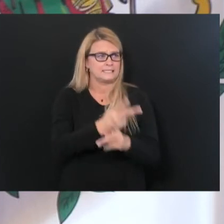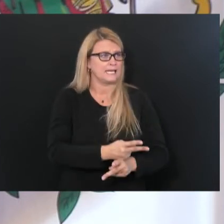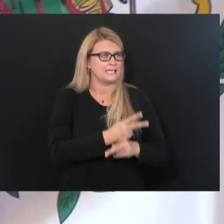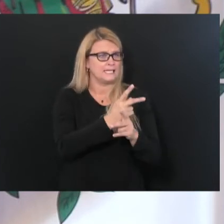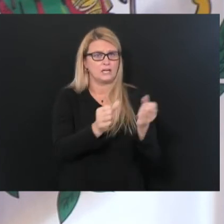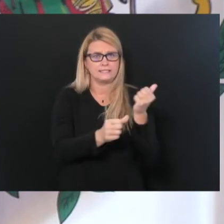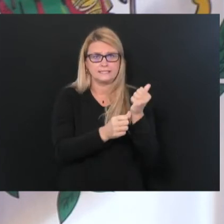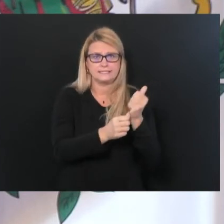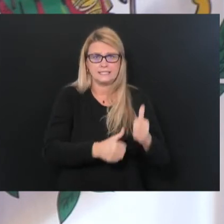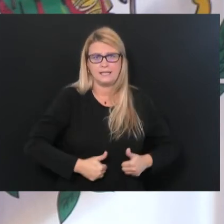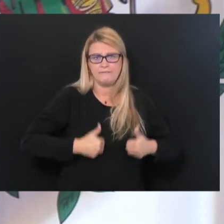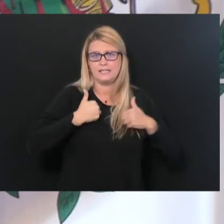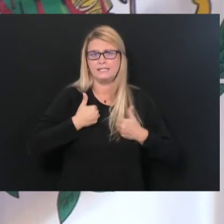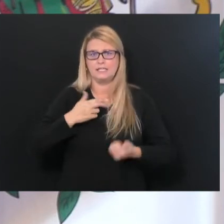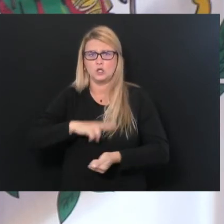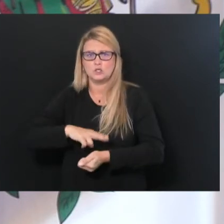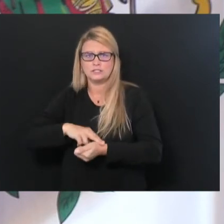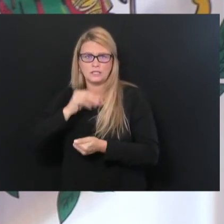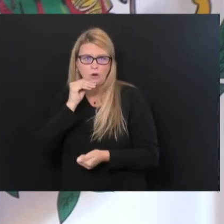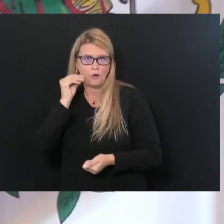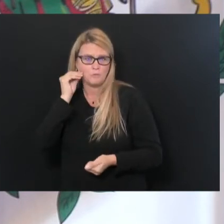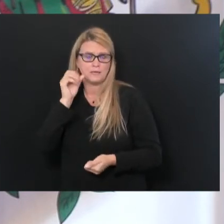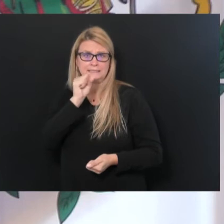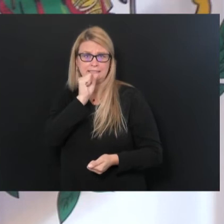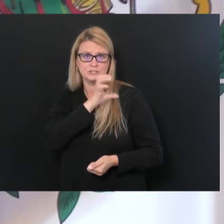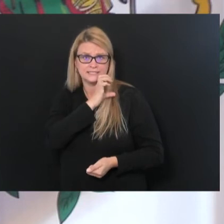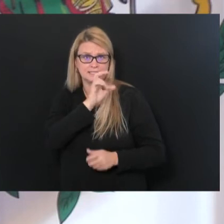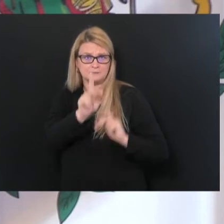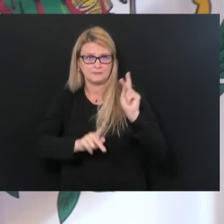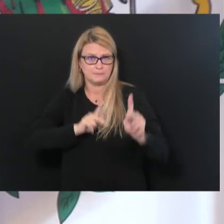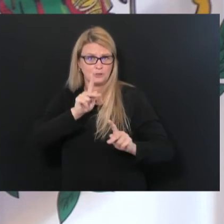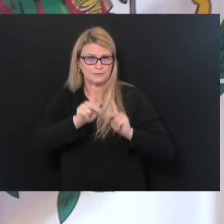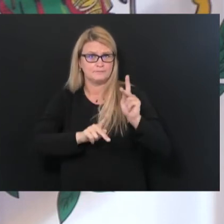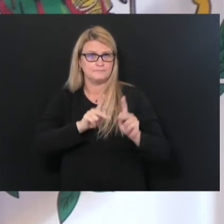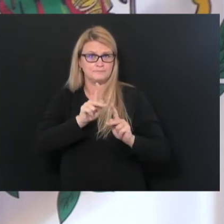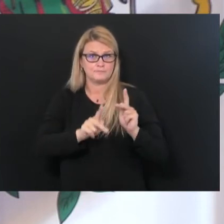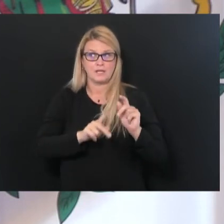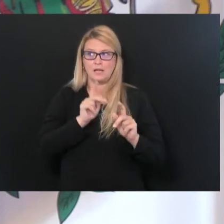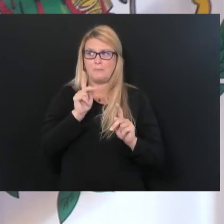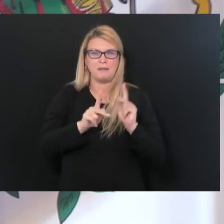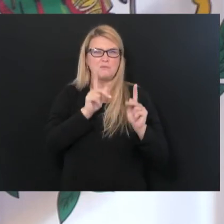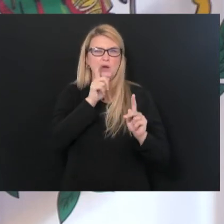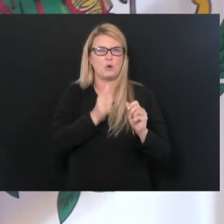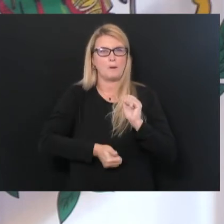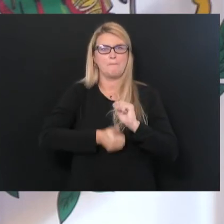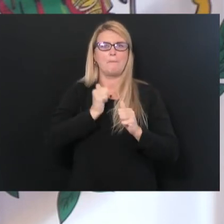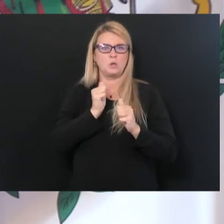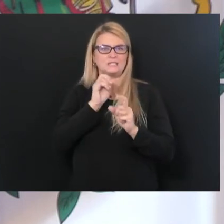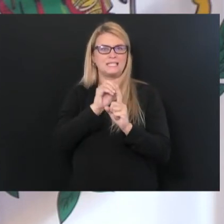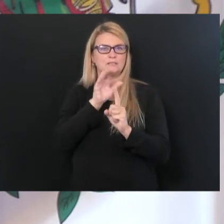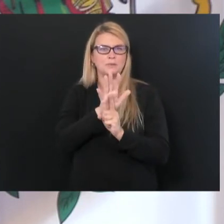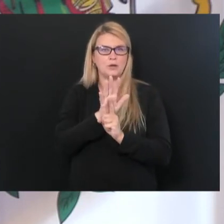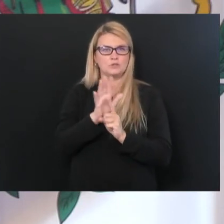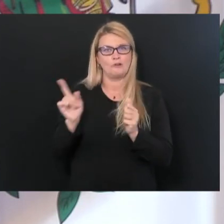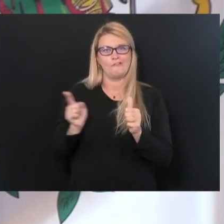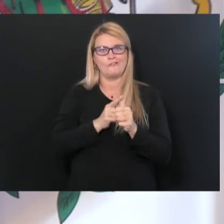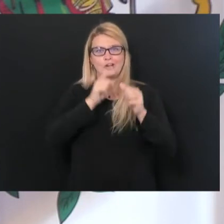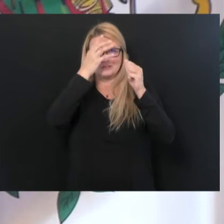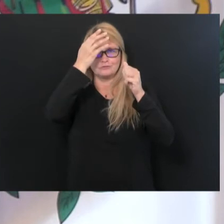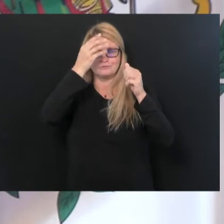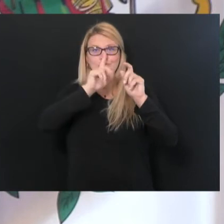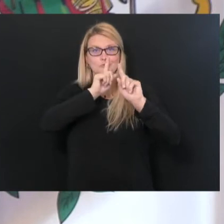our nursing homes and our elderly people and those that are most exposed. The first responders will fall in